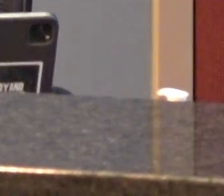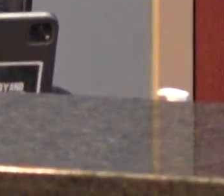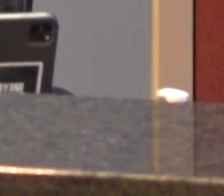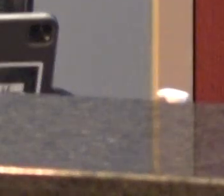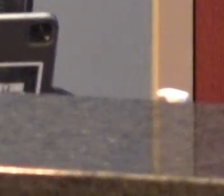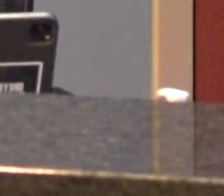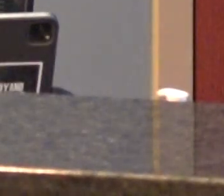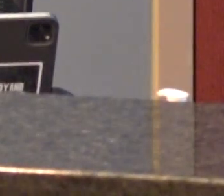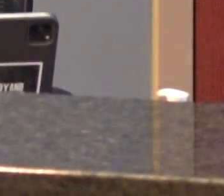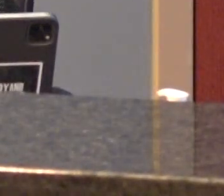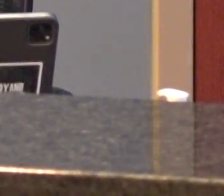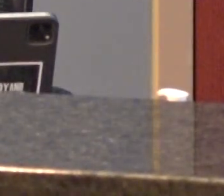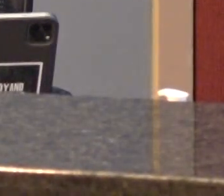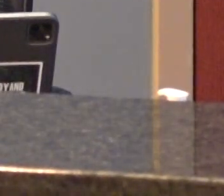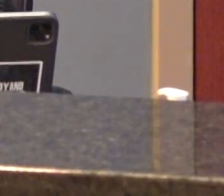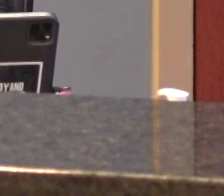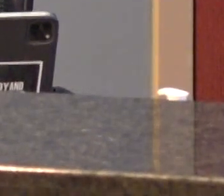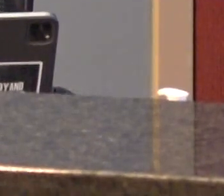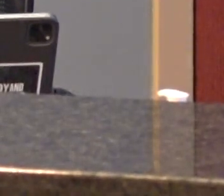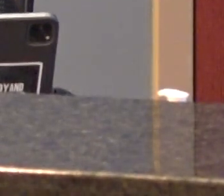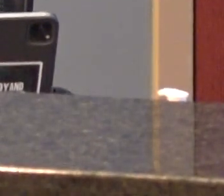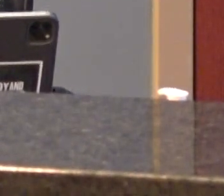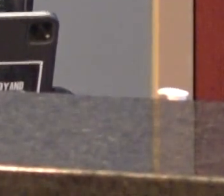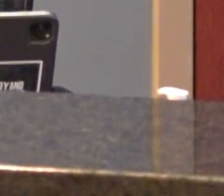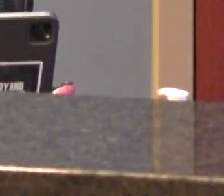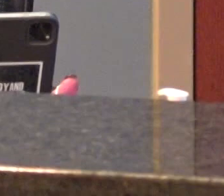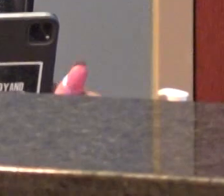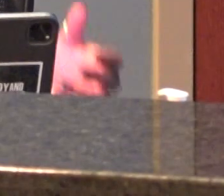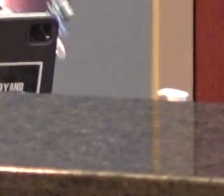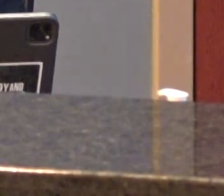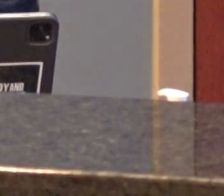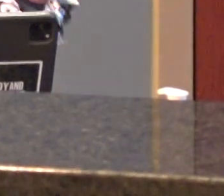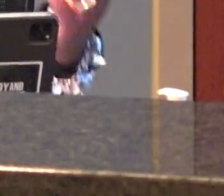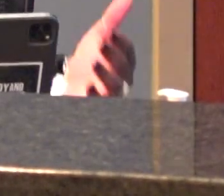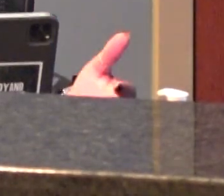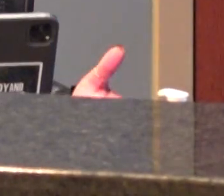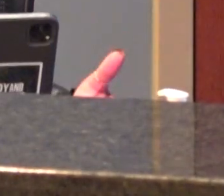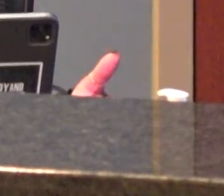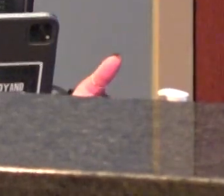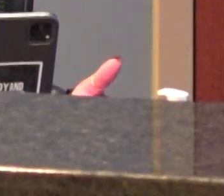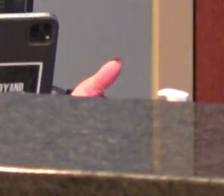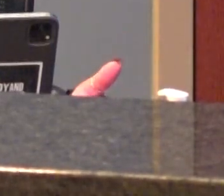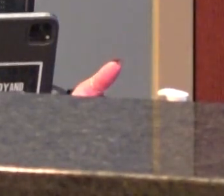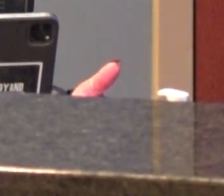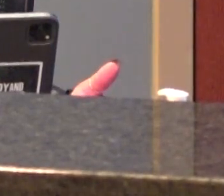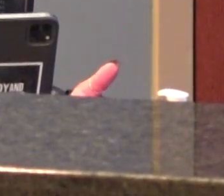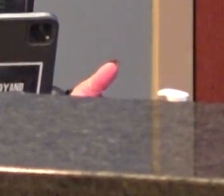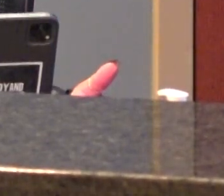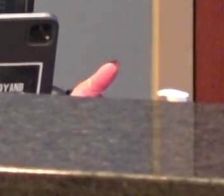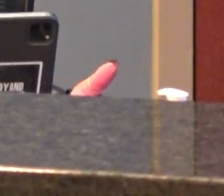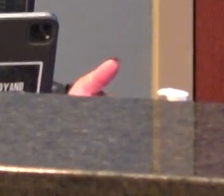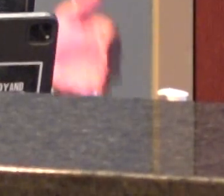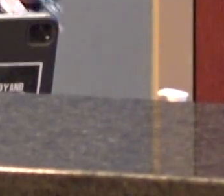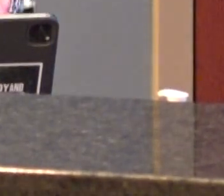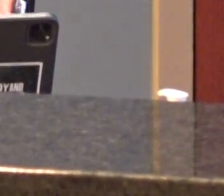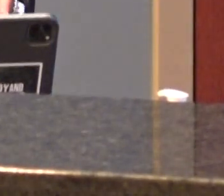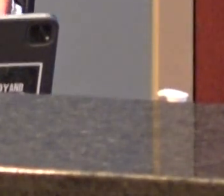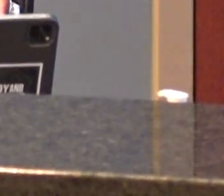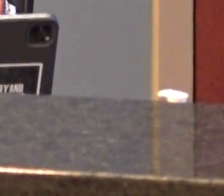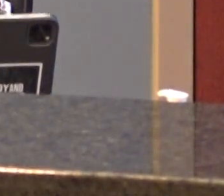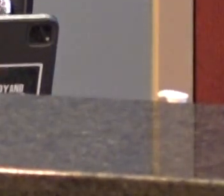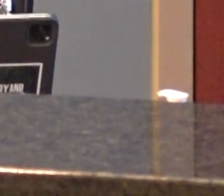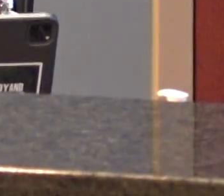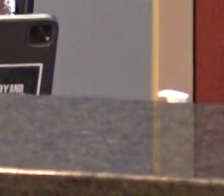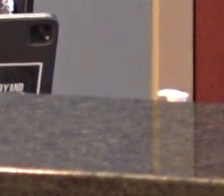into these seasons and economic challenges and upheavals, there's still some things that I think we can do as a city, and they've already